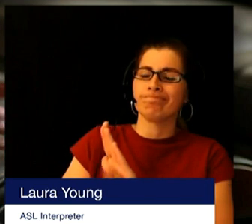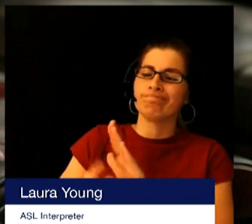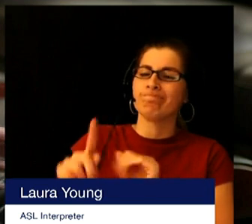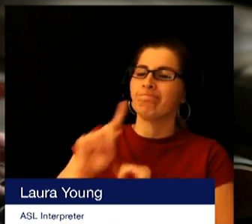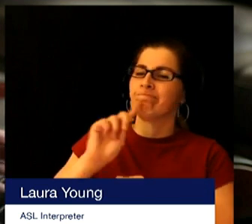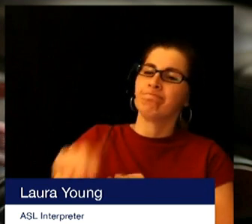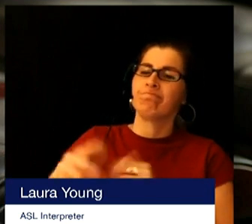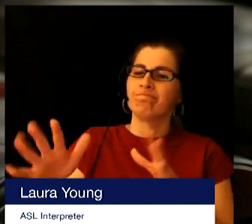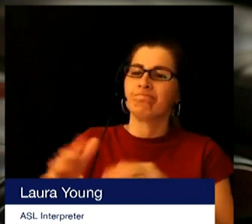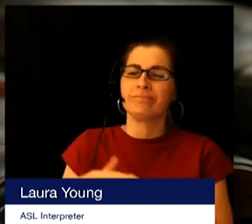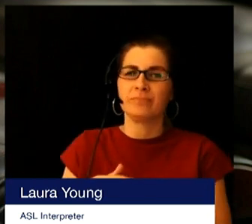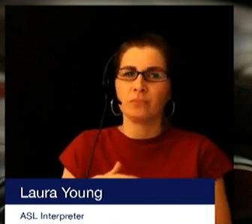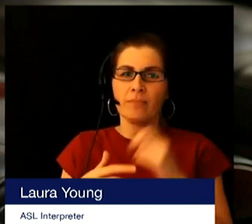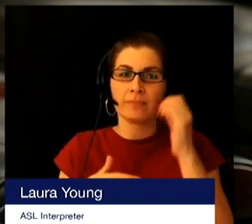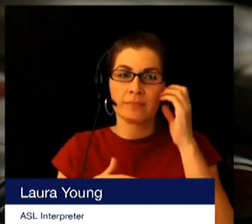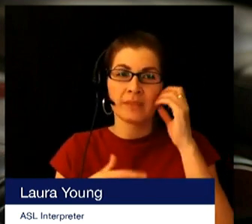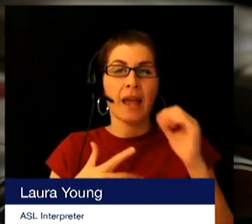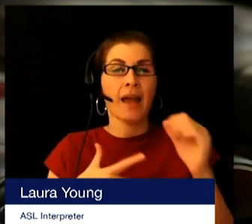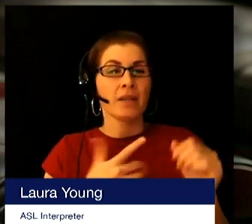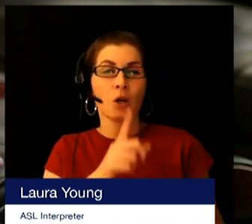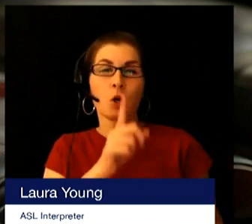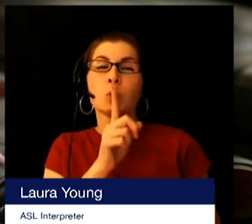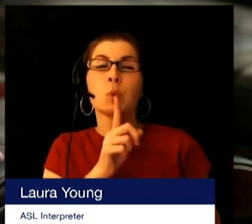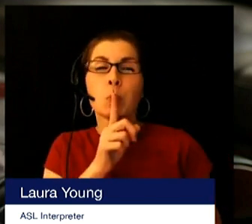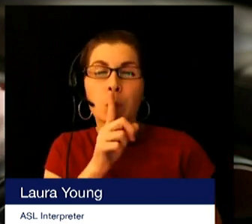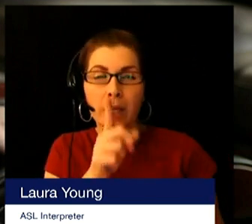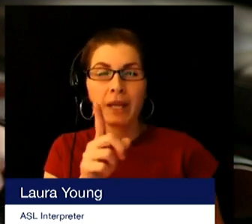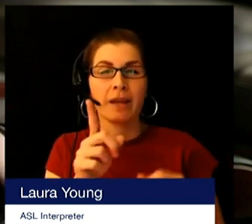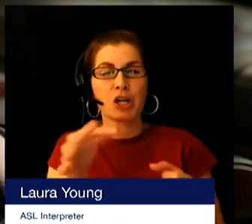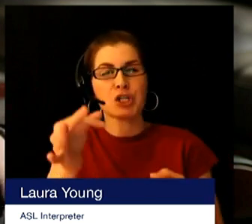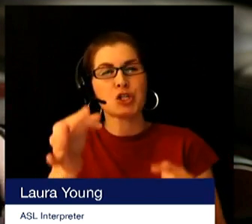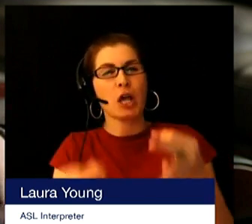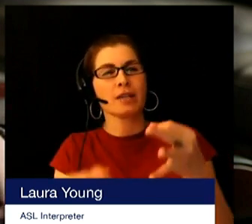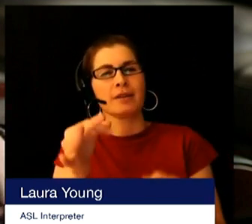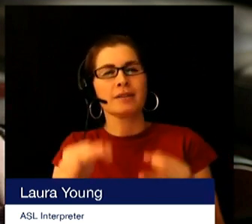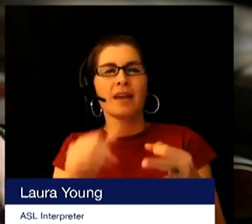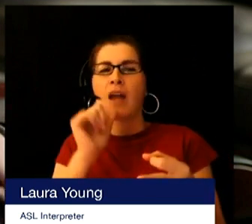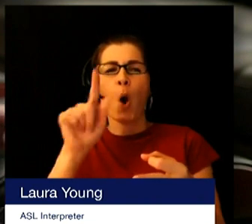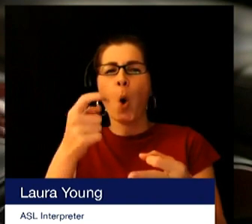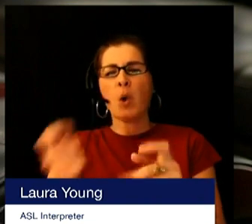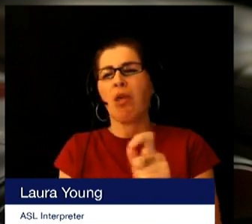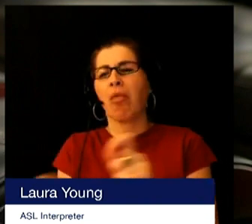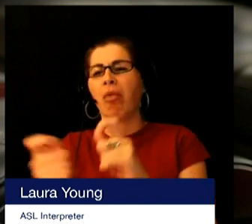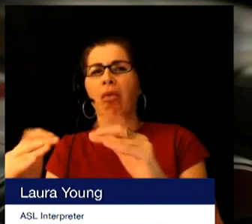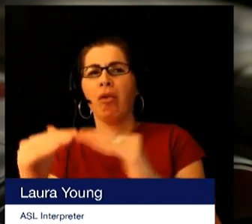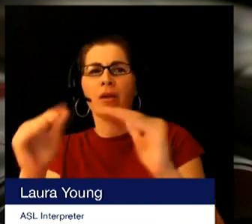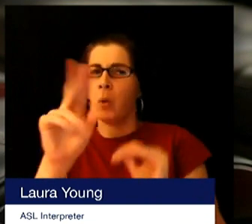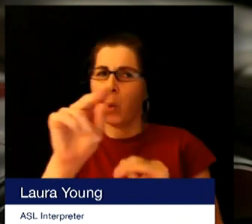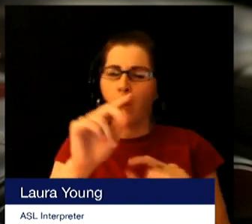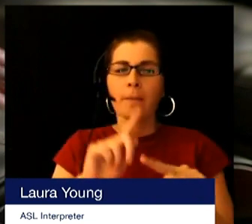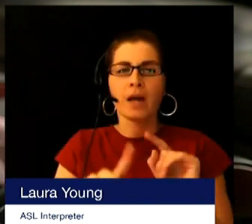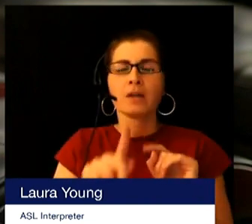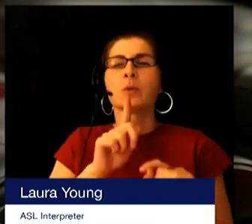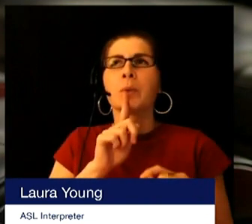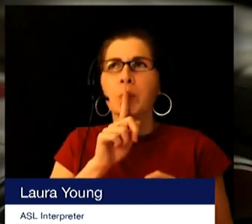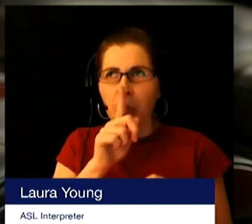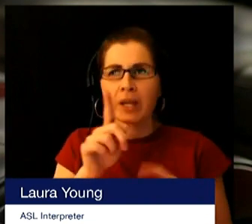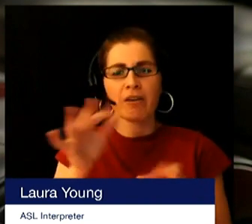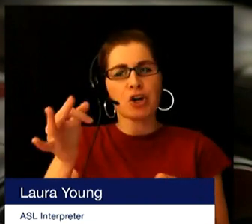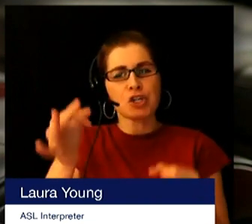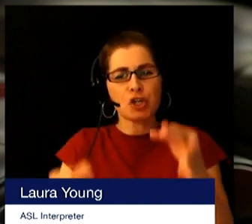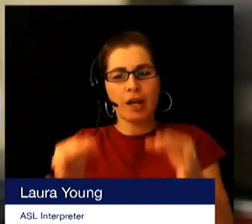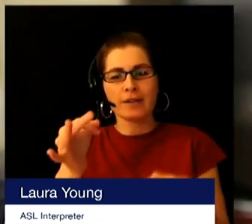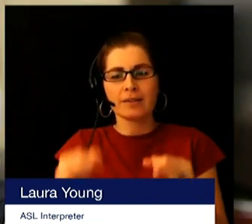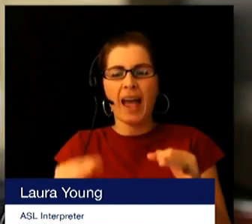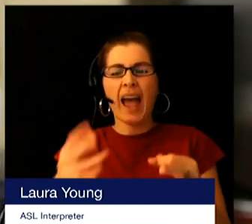justice that's not just retribution, but real justice, it is like an umbrella, and compassion